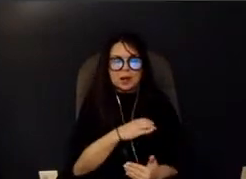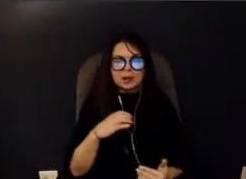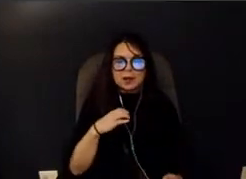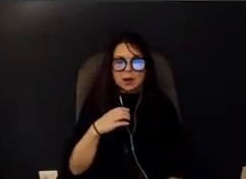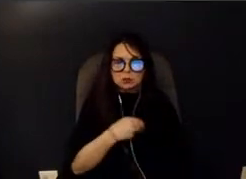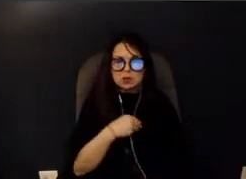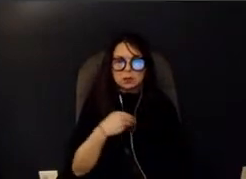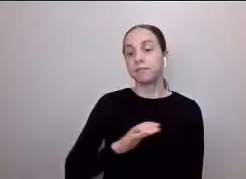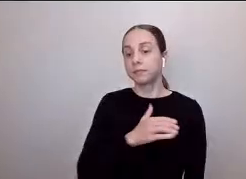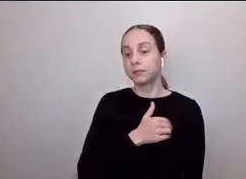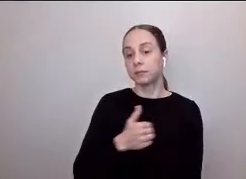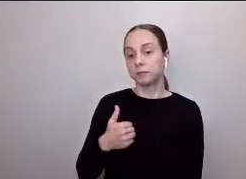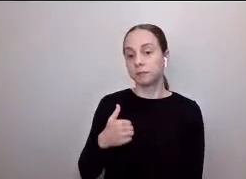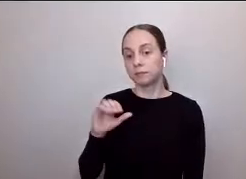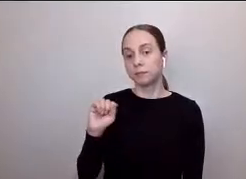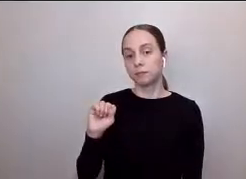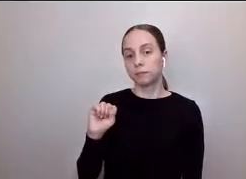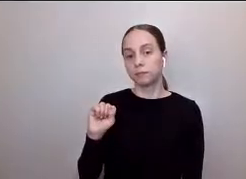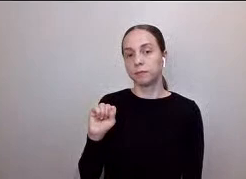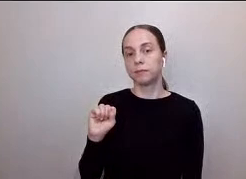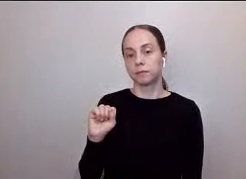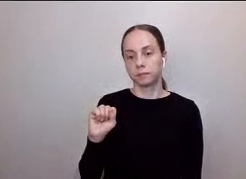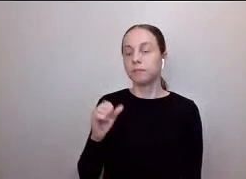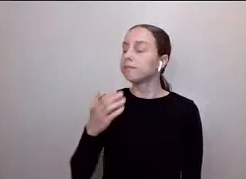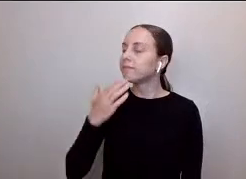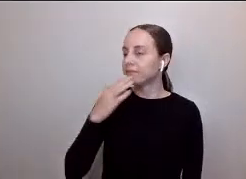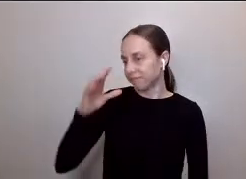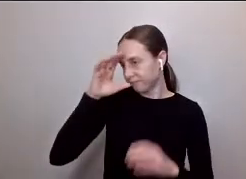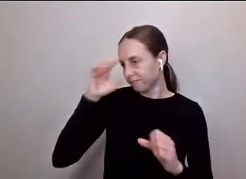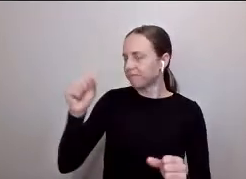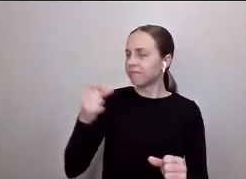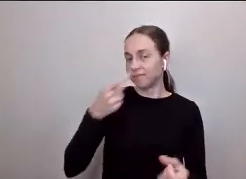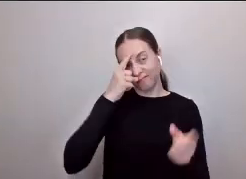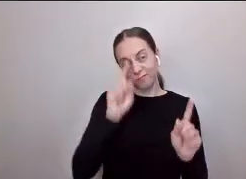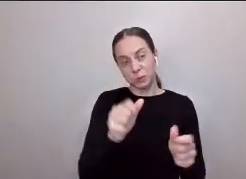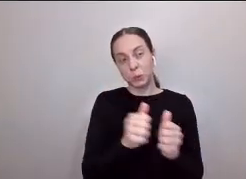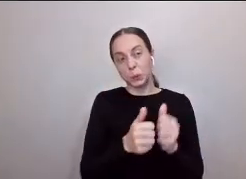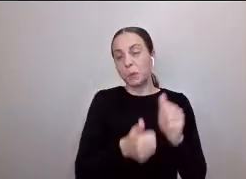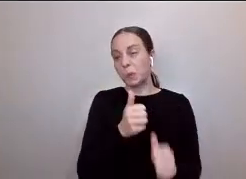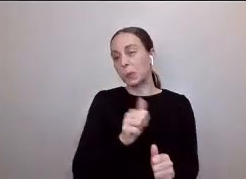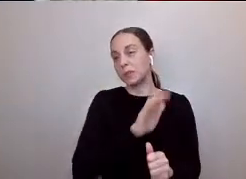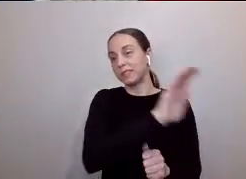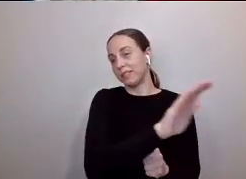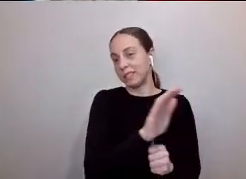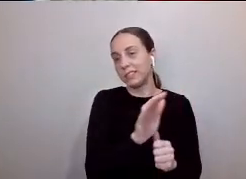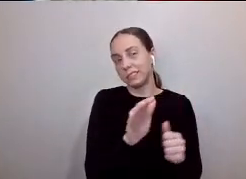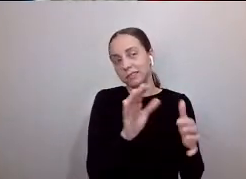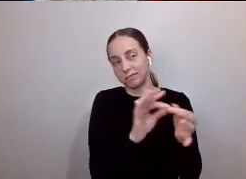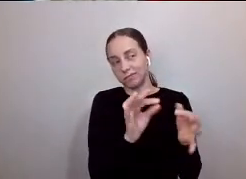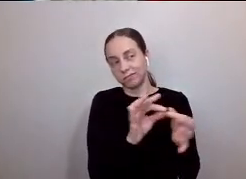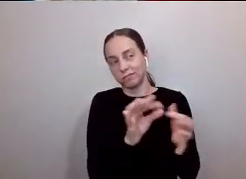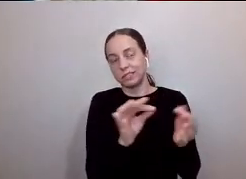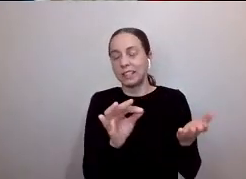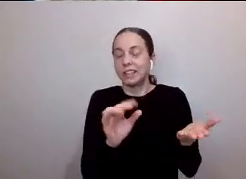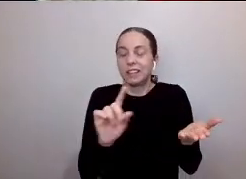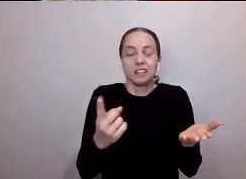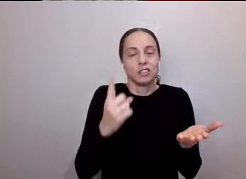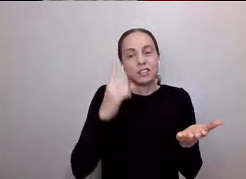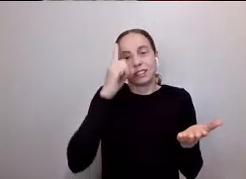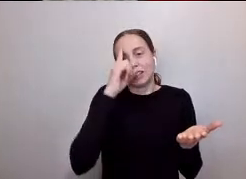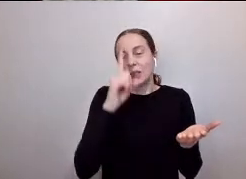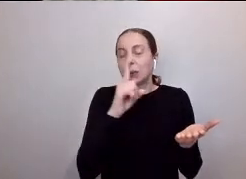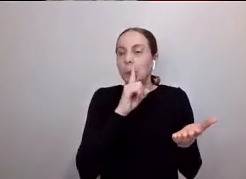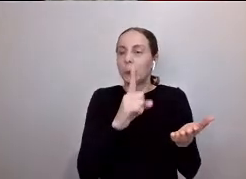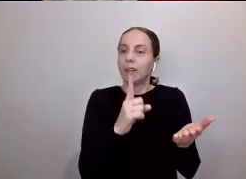President. I agree with most of Councilmember Johnson's assessment. I just think it's a very strong argument to support this